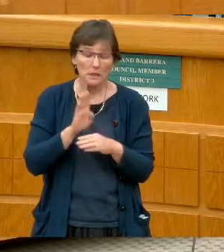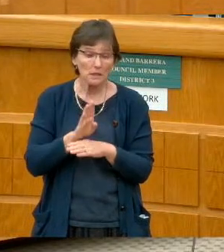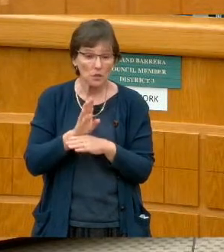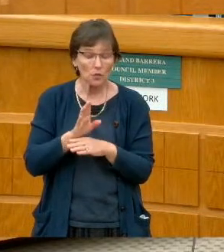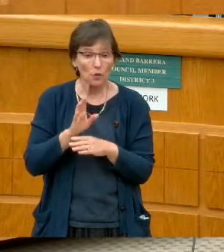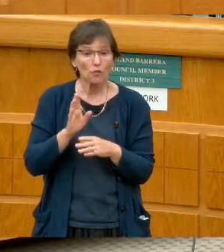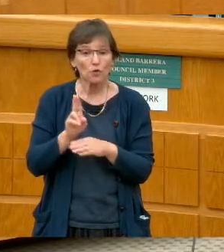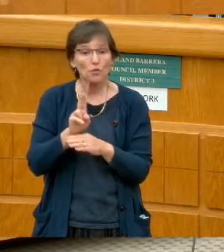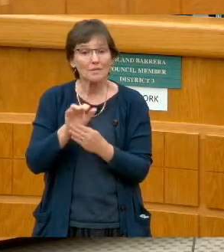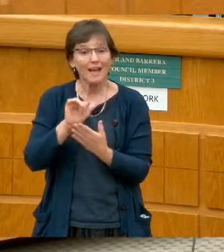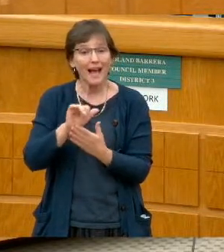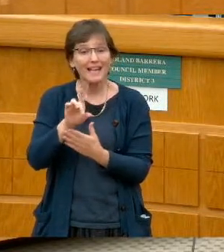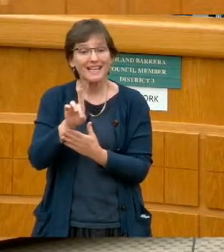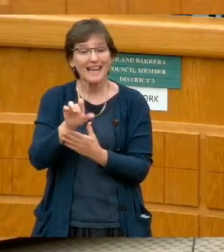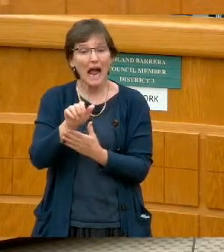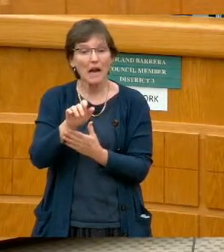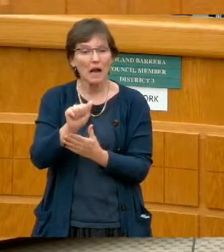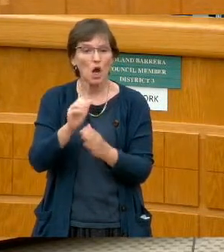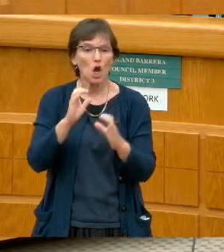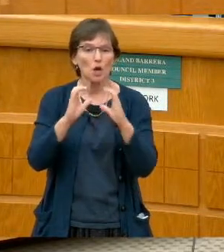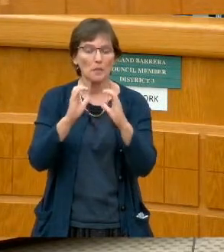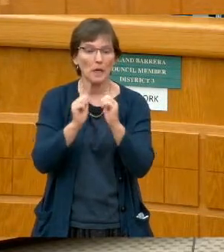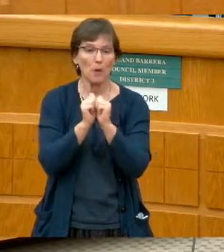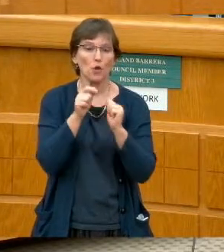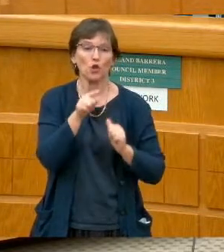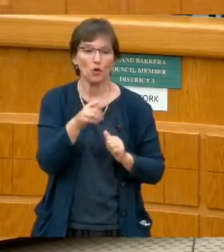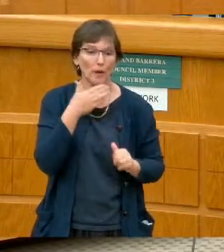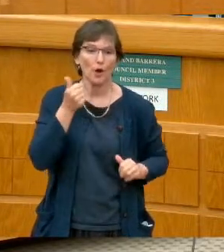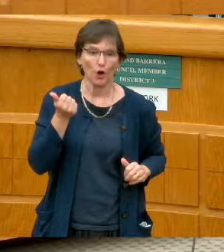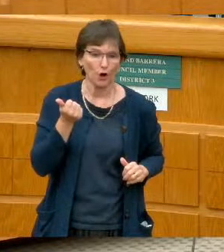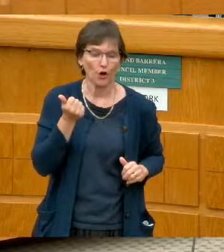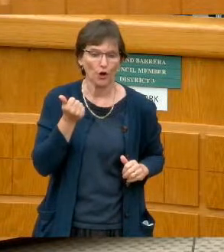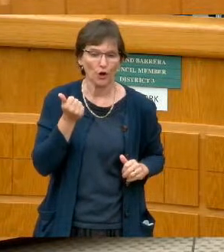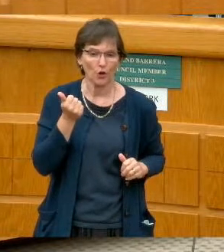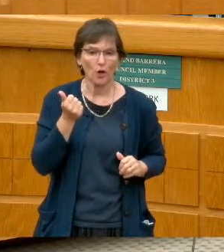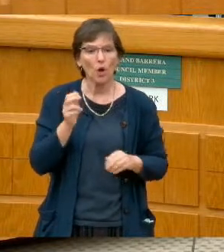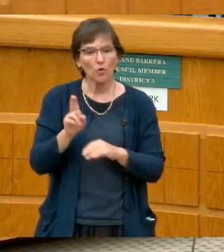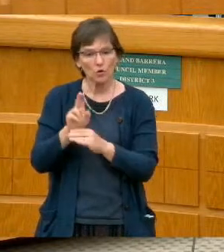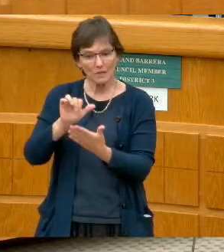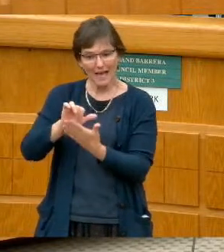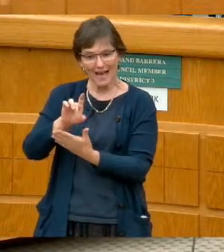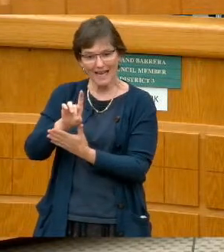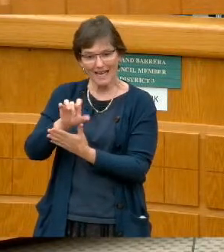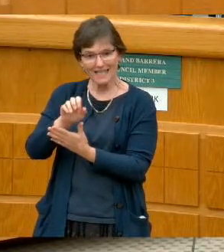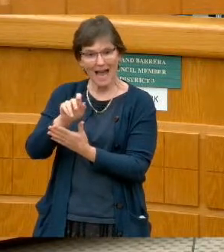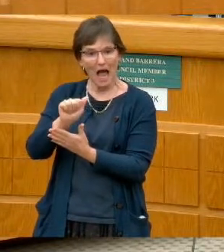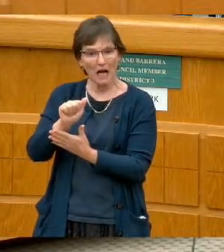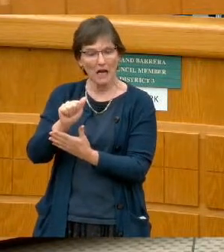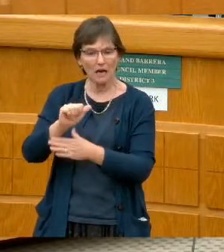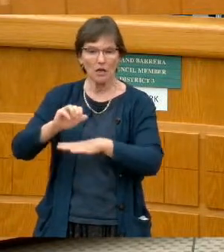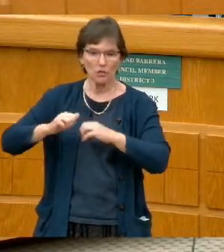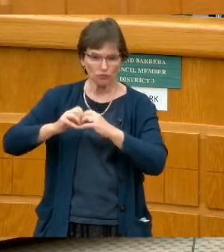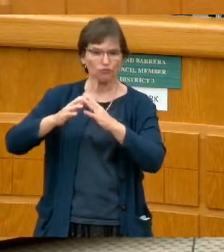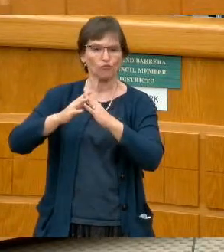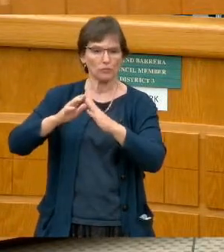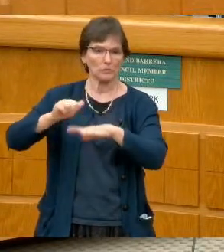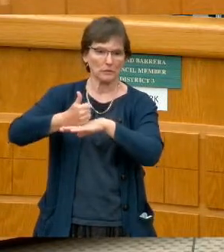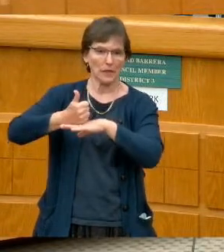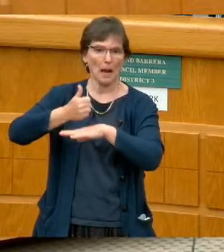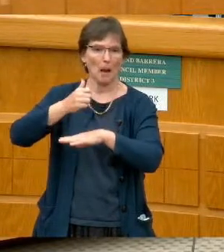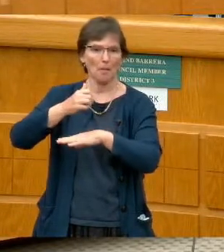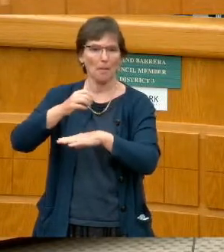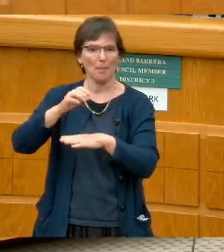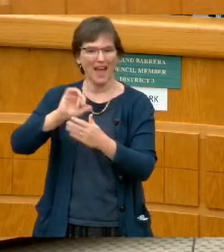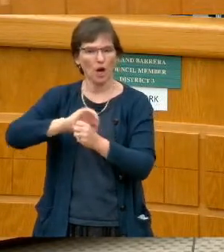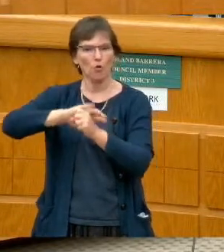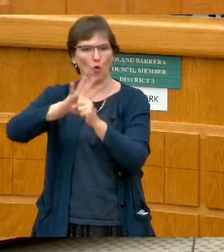better with you. We've used this data to establish the COVID clinic that Director Rodriguez just talked about. And we've